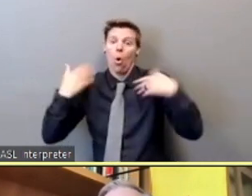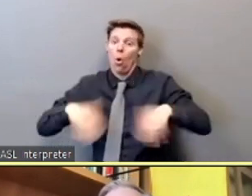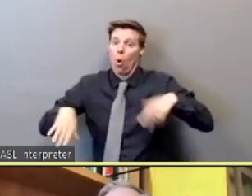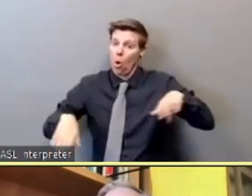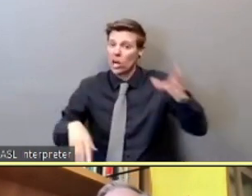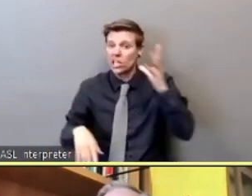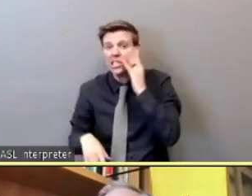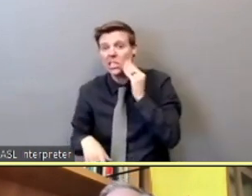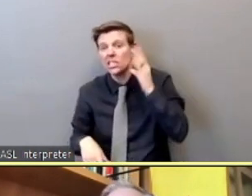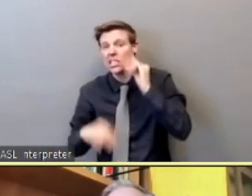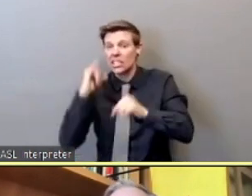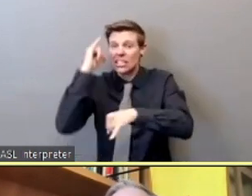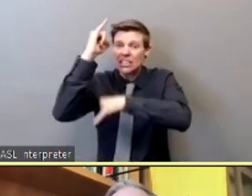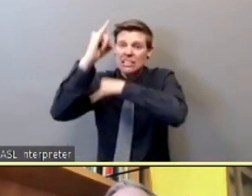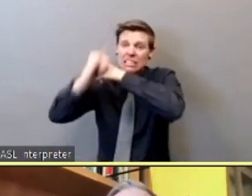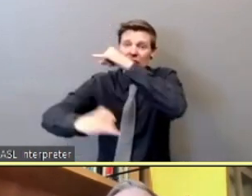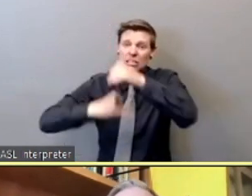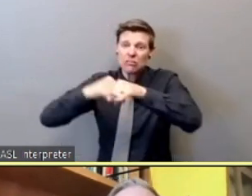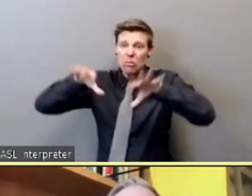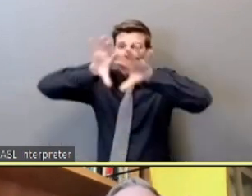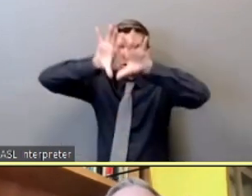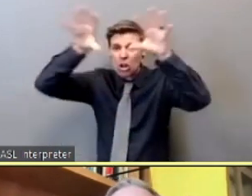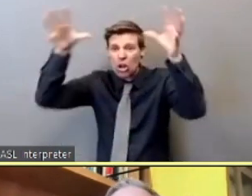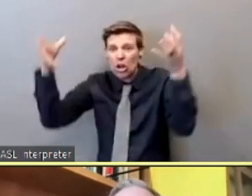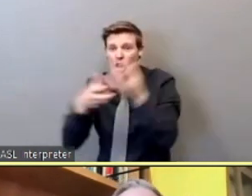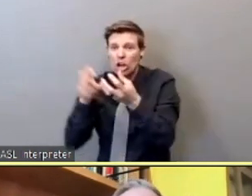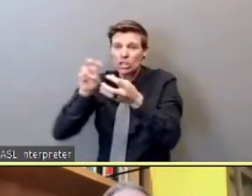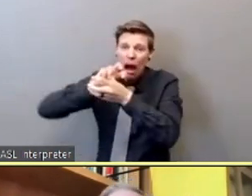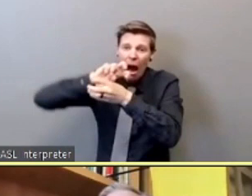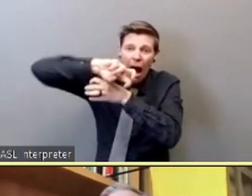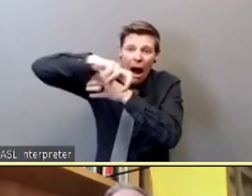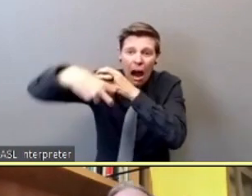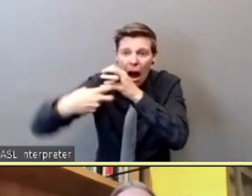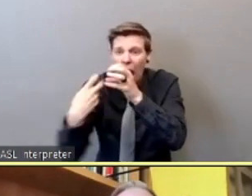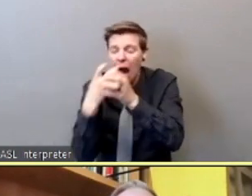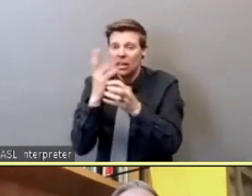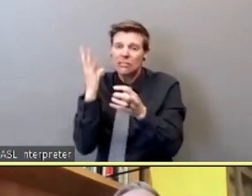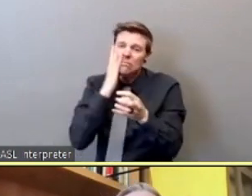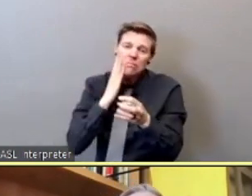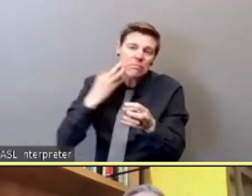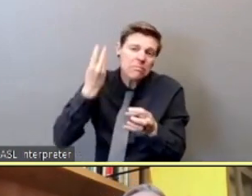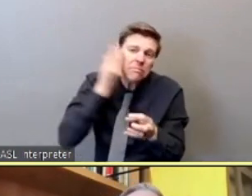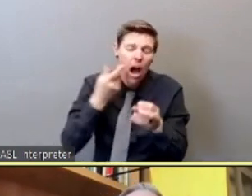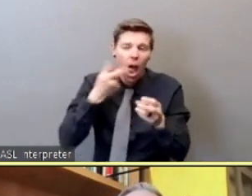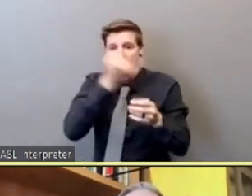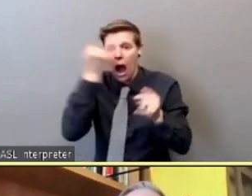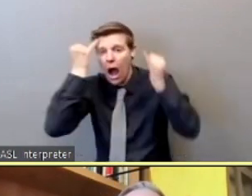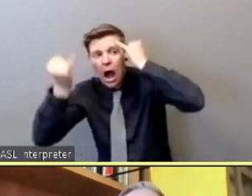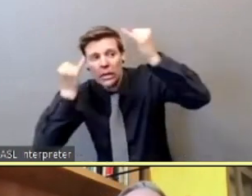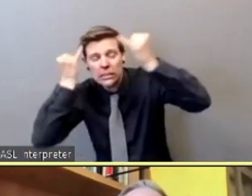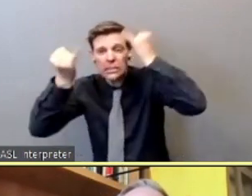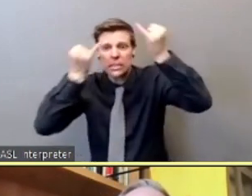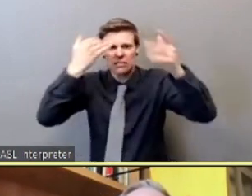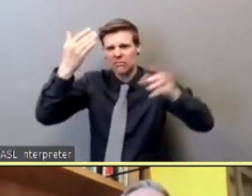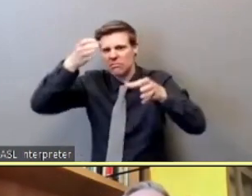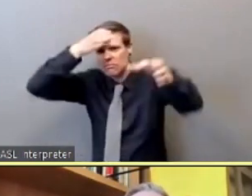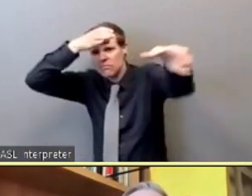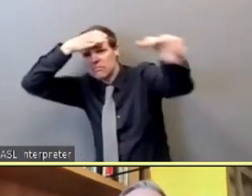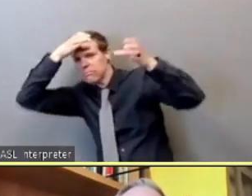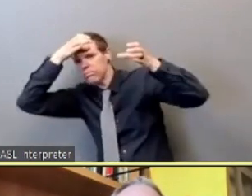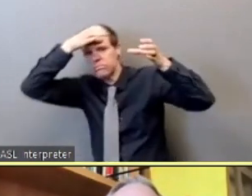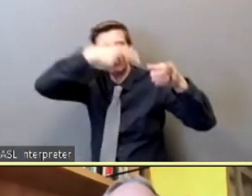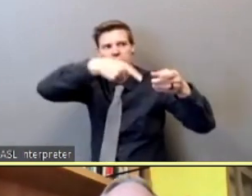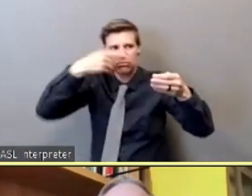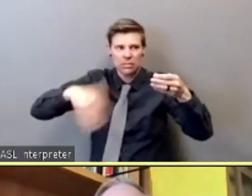and Dr. Ross has provided numerous insights and updates and given us more of that global and